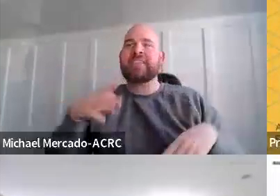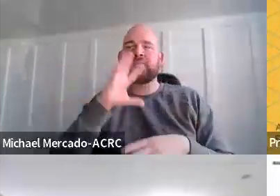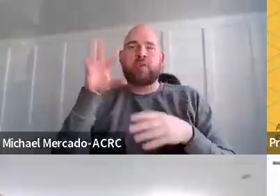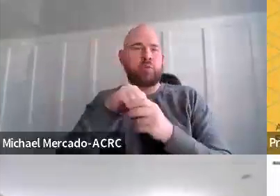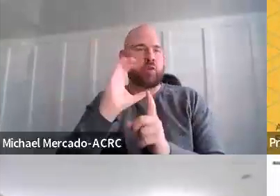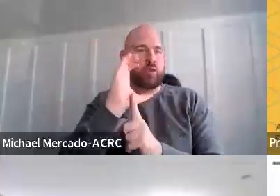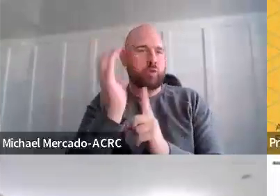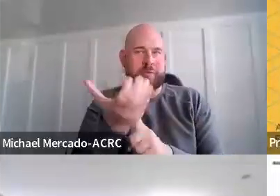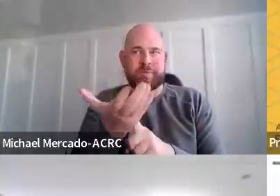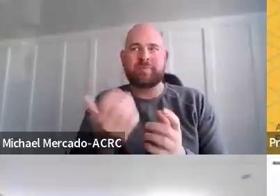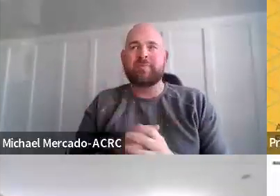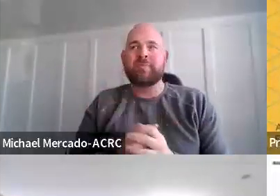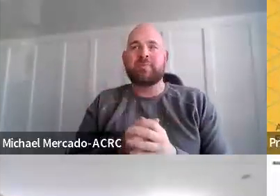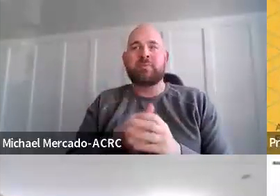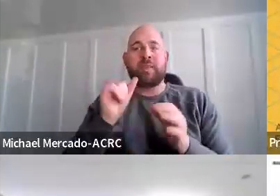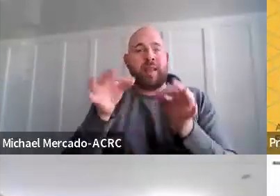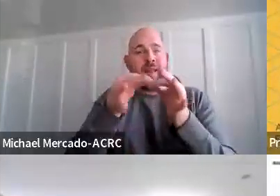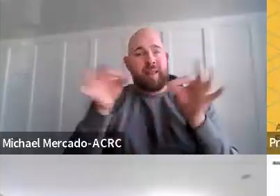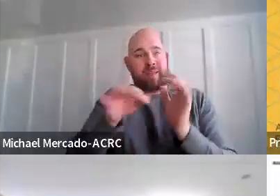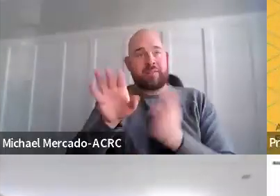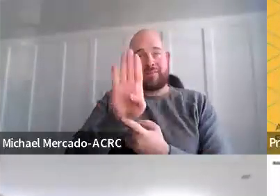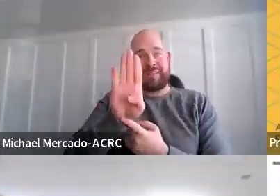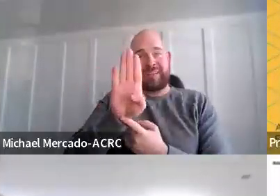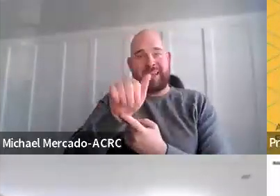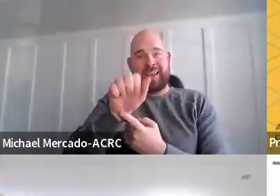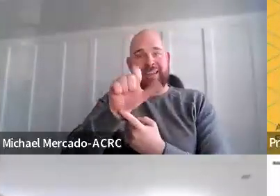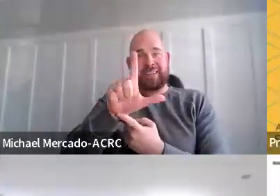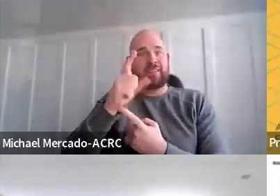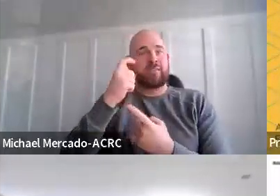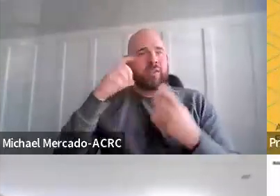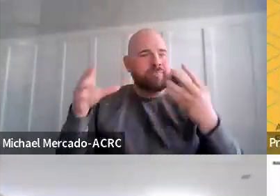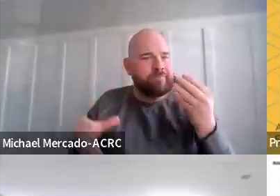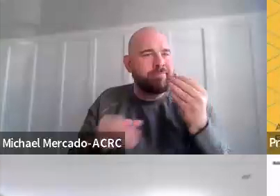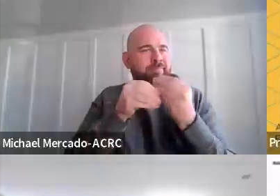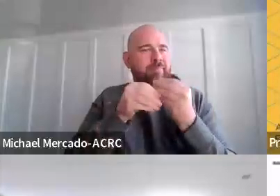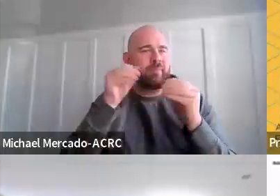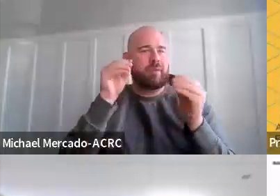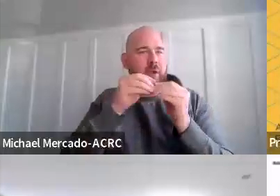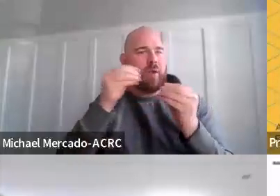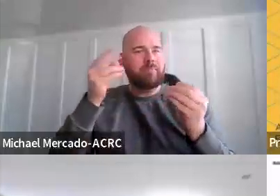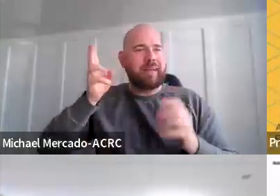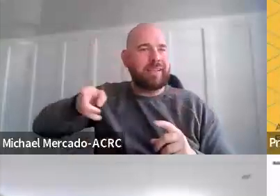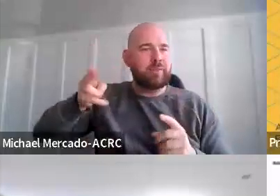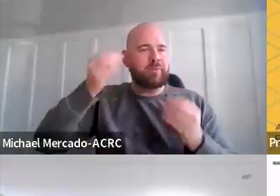community that there is diversity even in deaf culture.